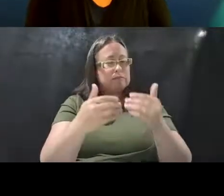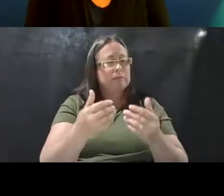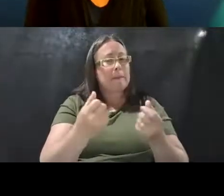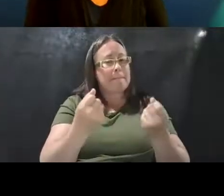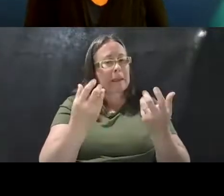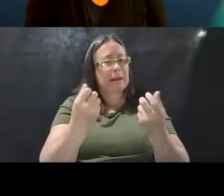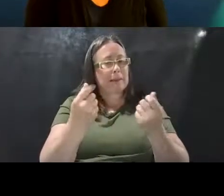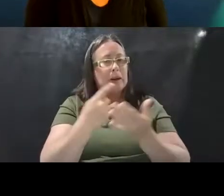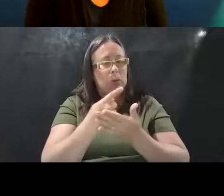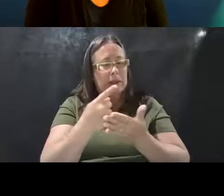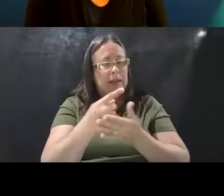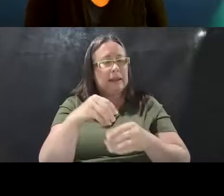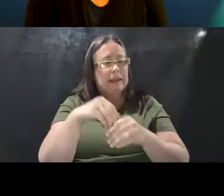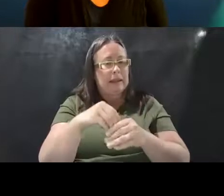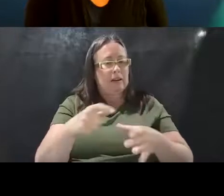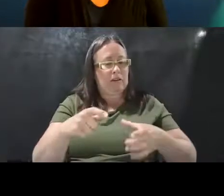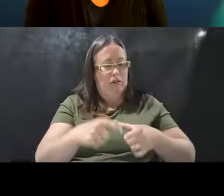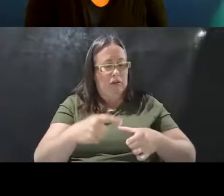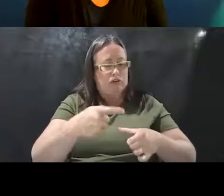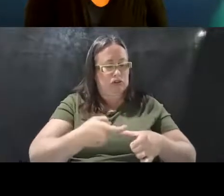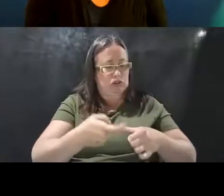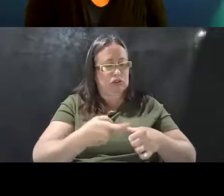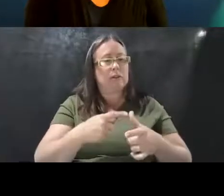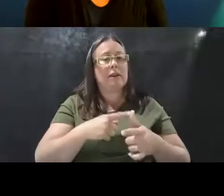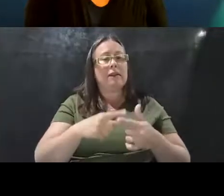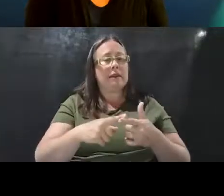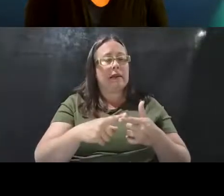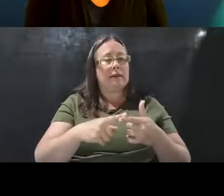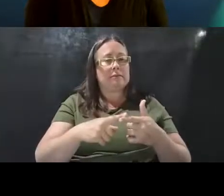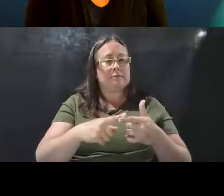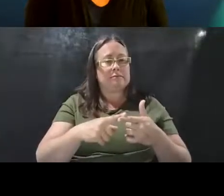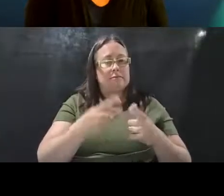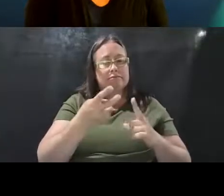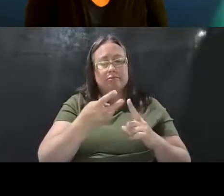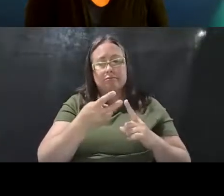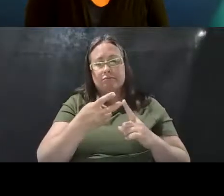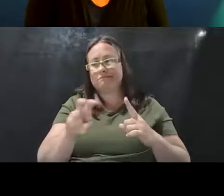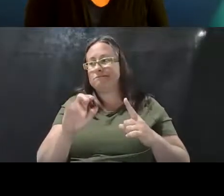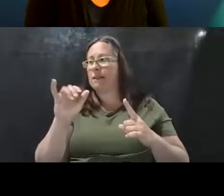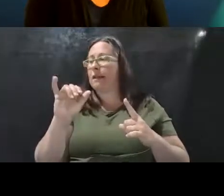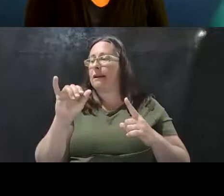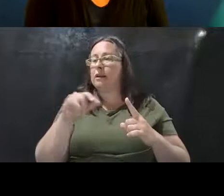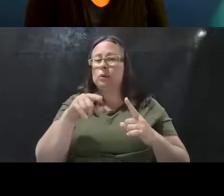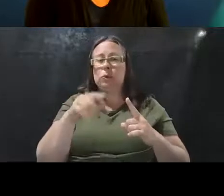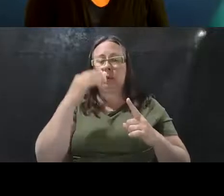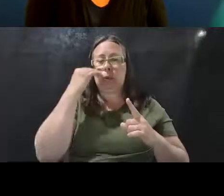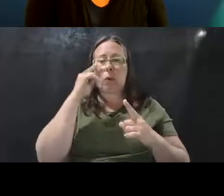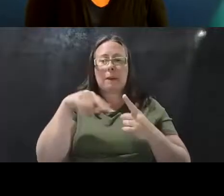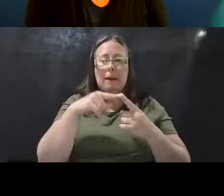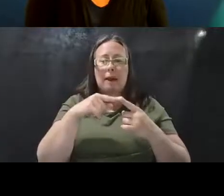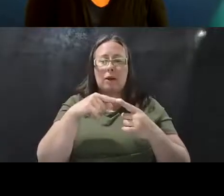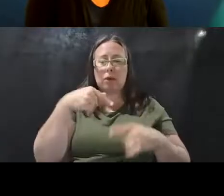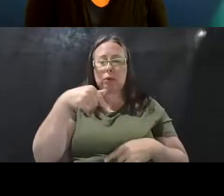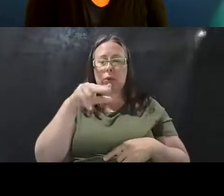weeks in culture. And then you transfer this. Basically, it's like, if many of you know anything about a quilt,